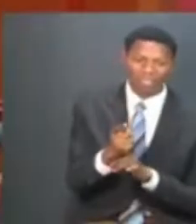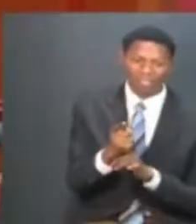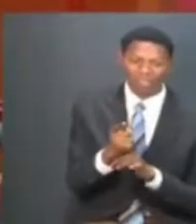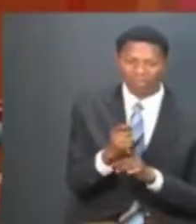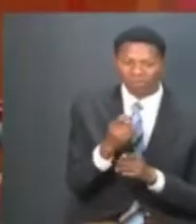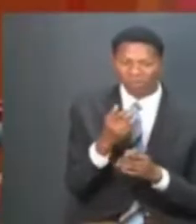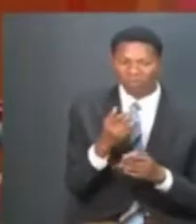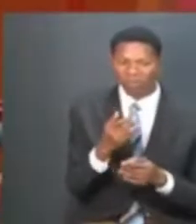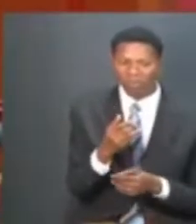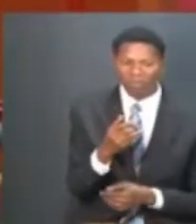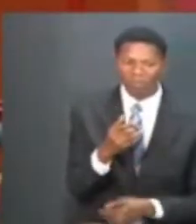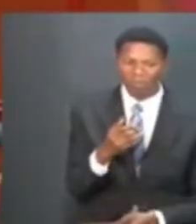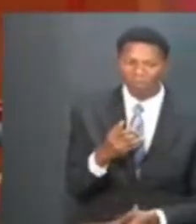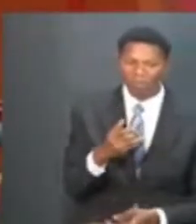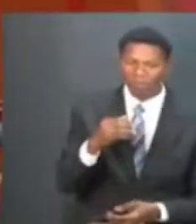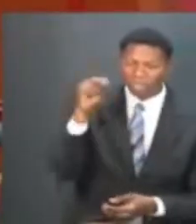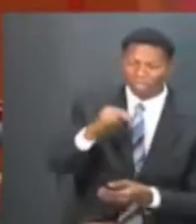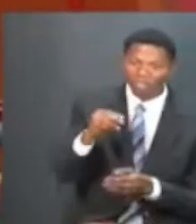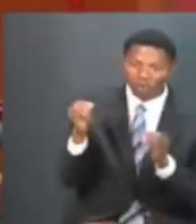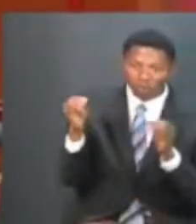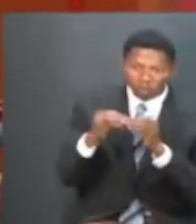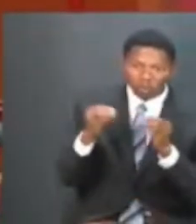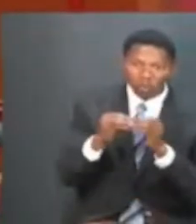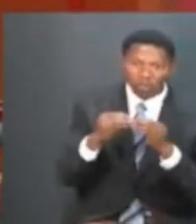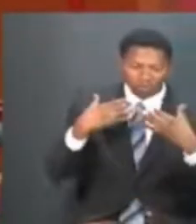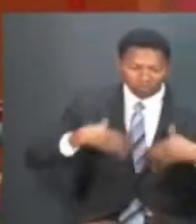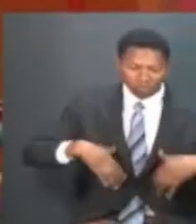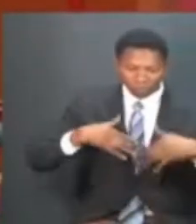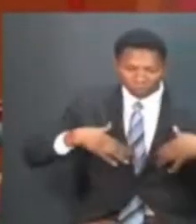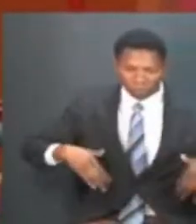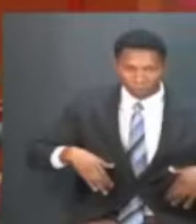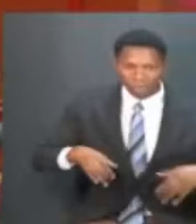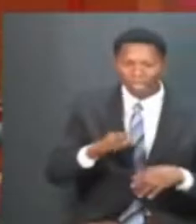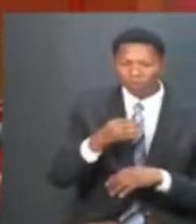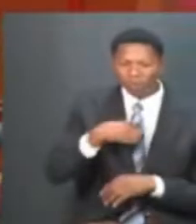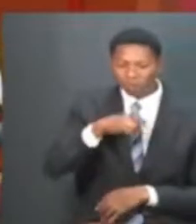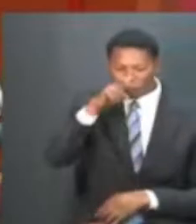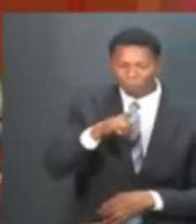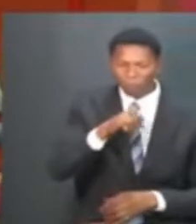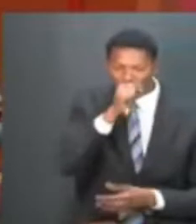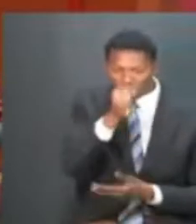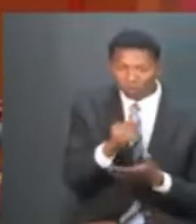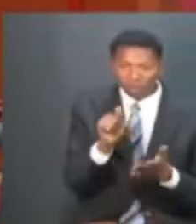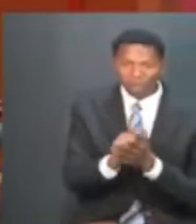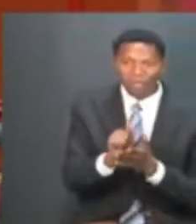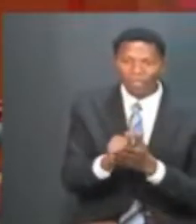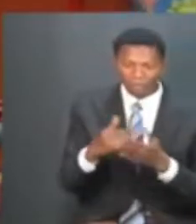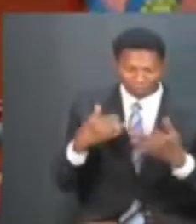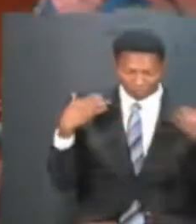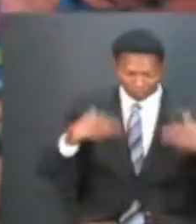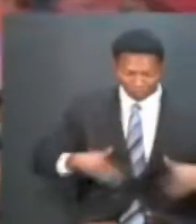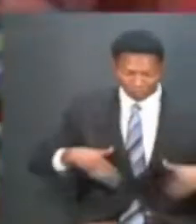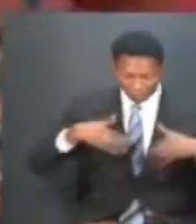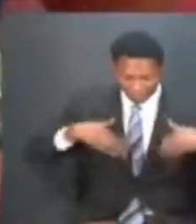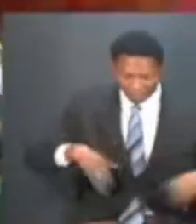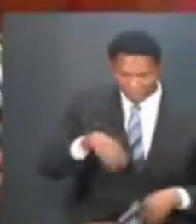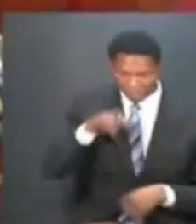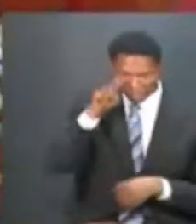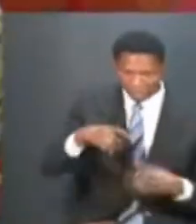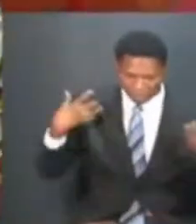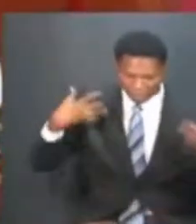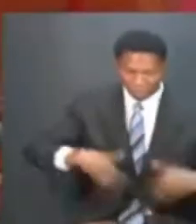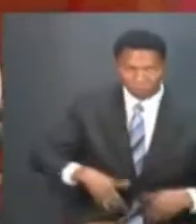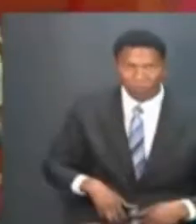more, but we must make sure that they wear them, and because it protects their lives. We need